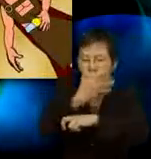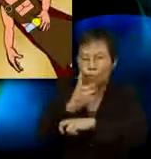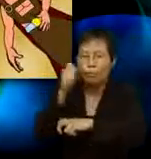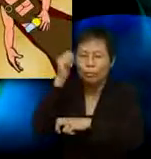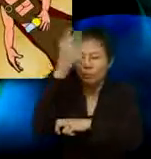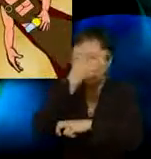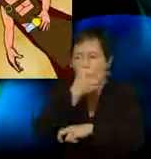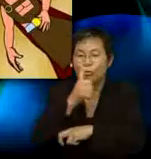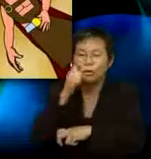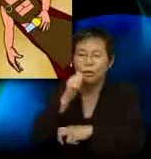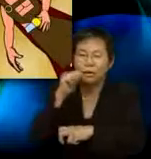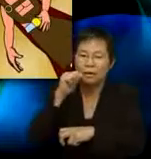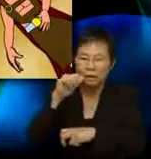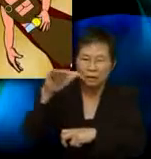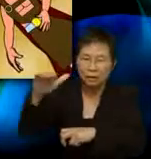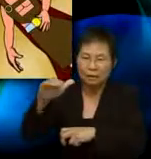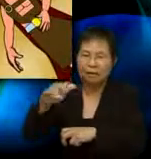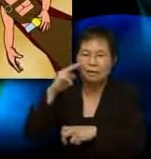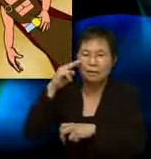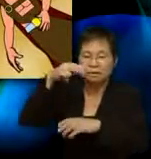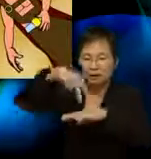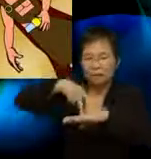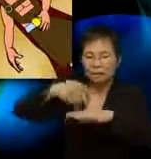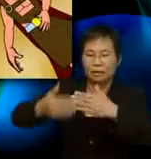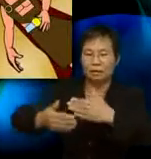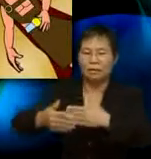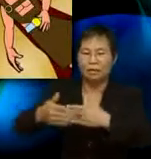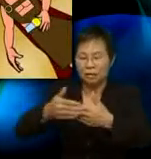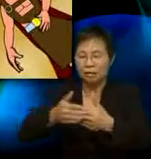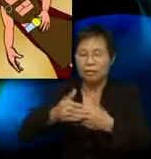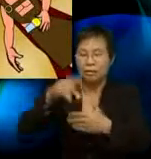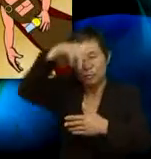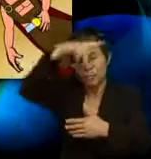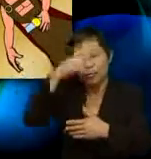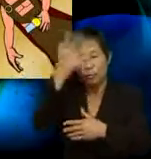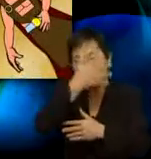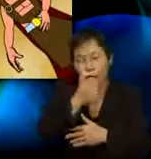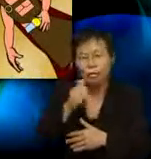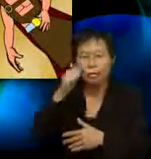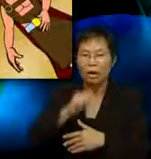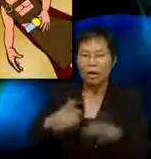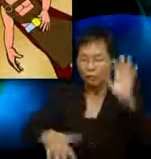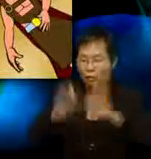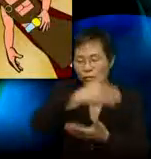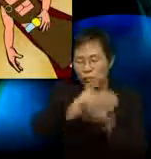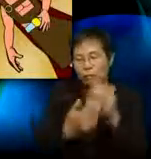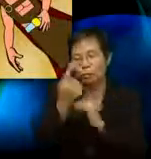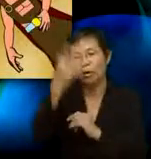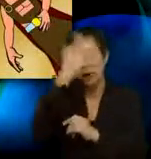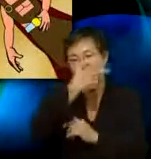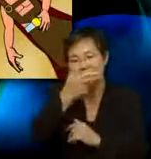standing over the prince. "At last," said the beautiful girl, "I have found someone